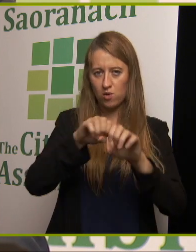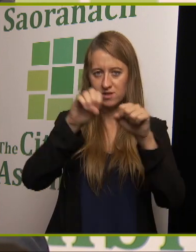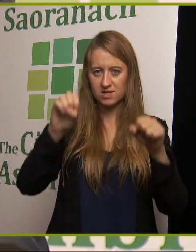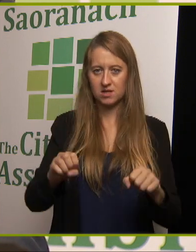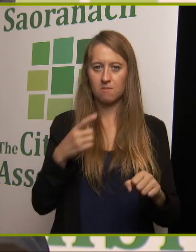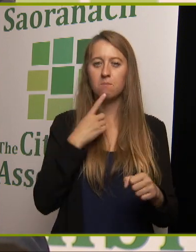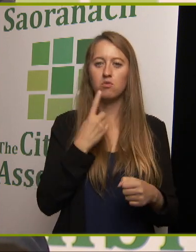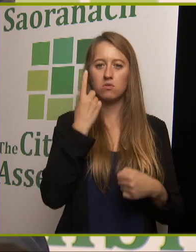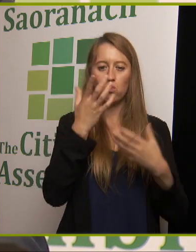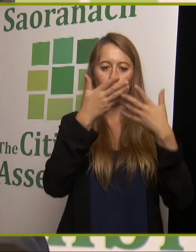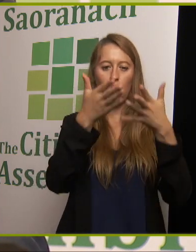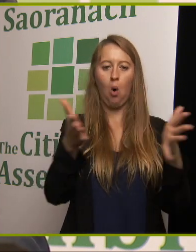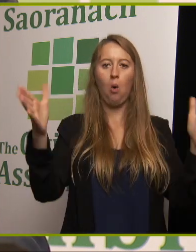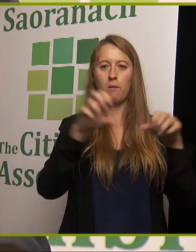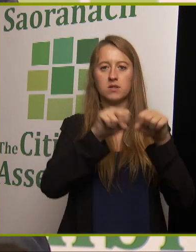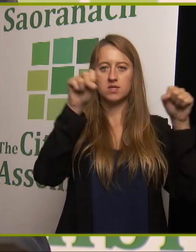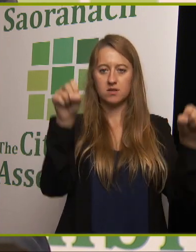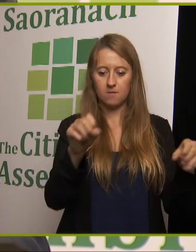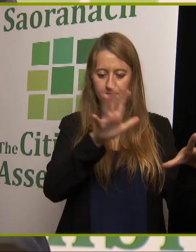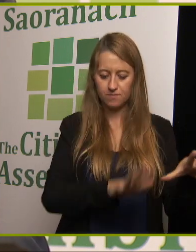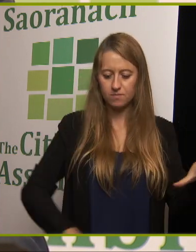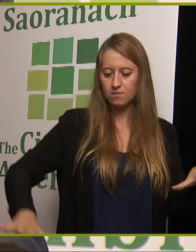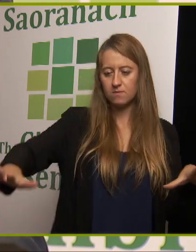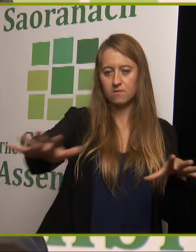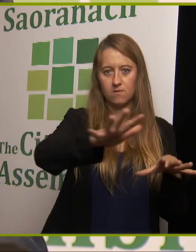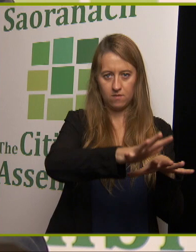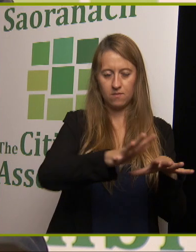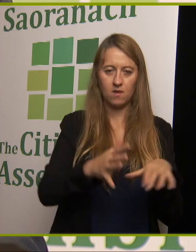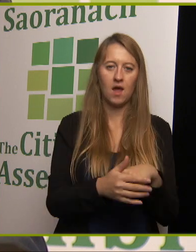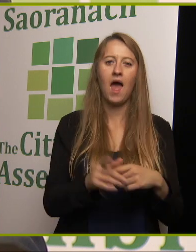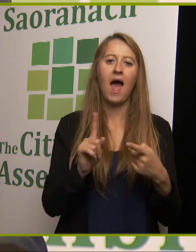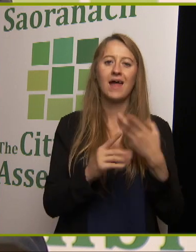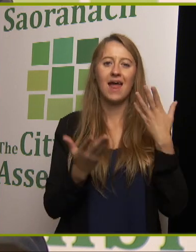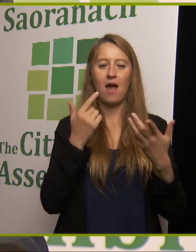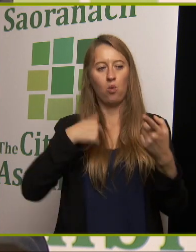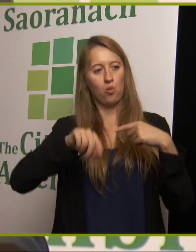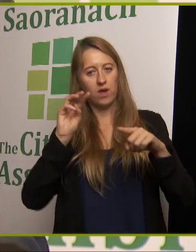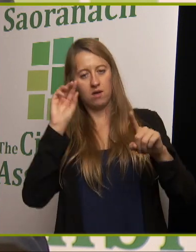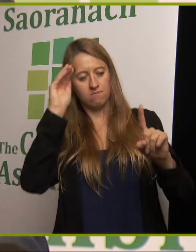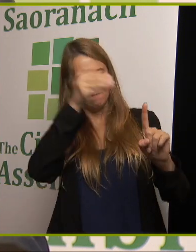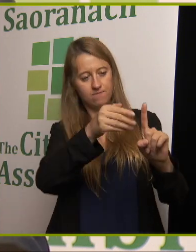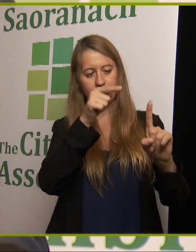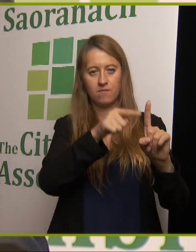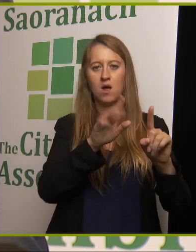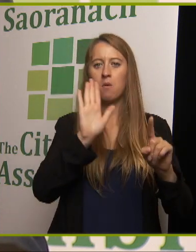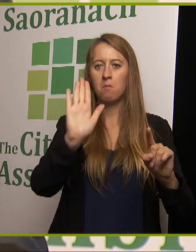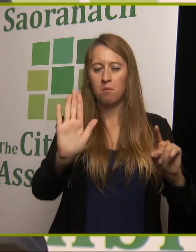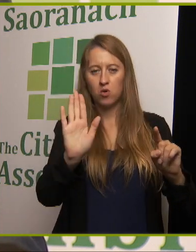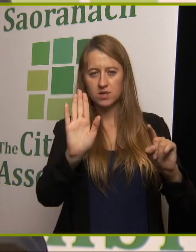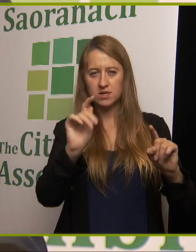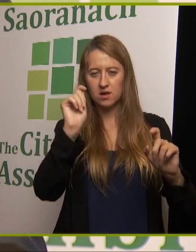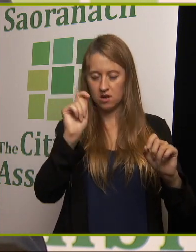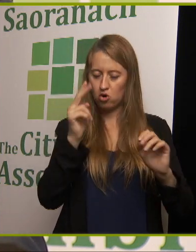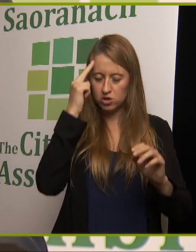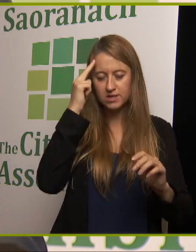one open system. And our approach to working on it reflects that openness. You can see in there the